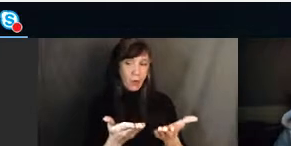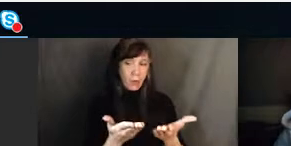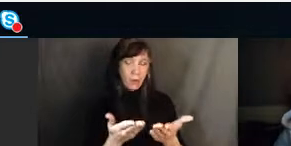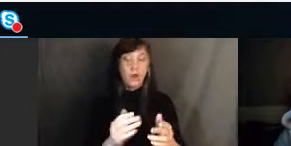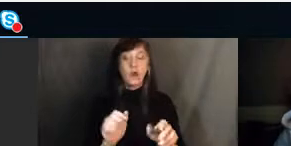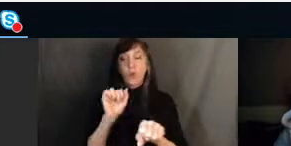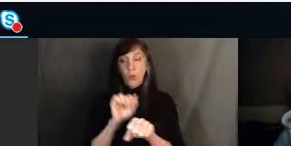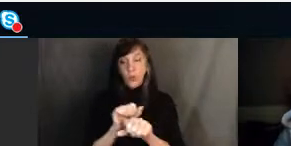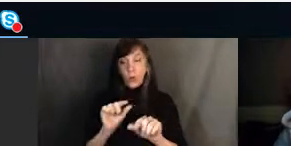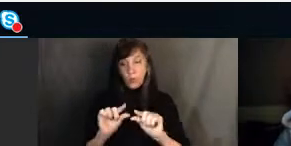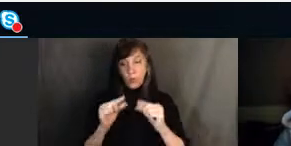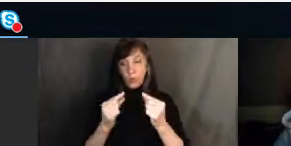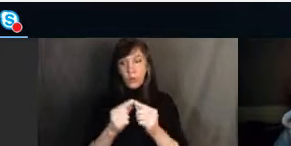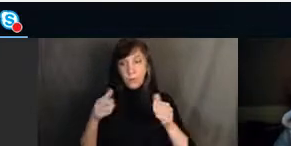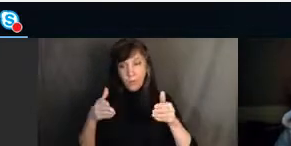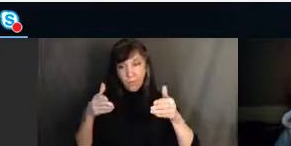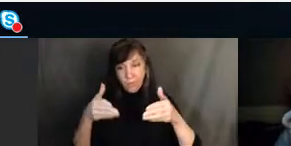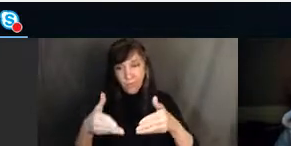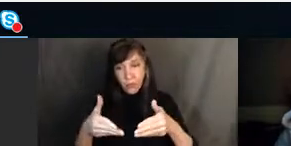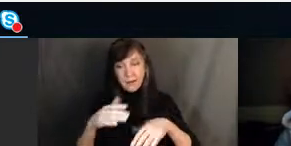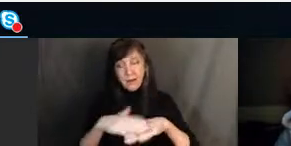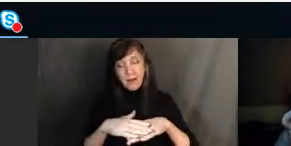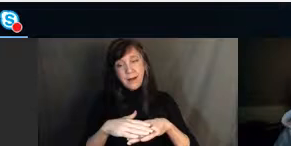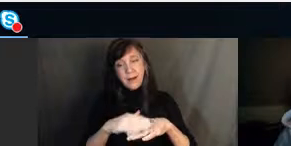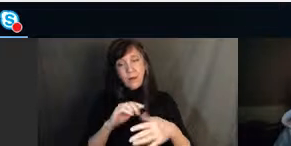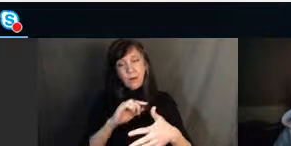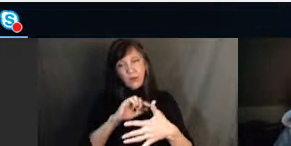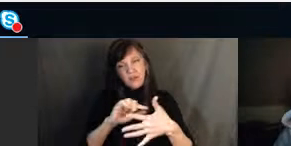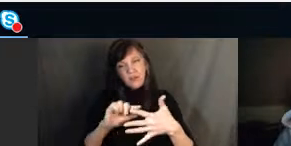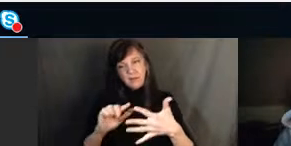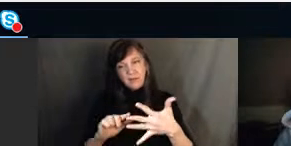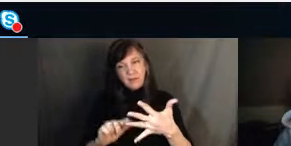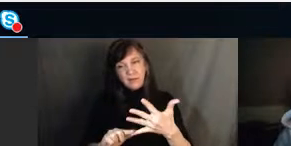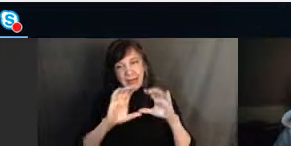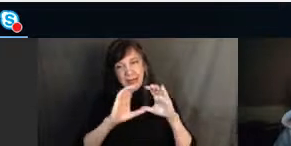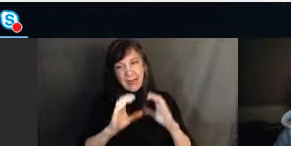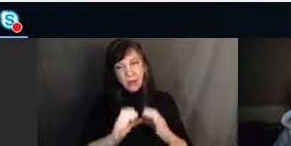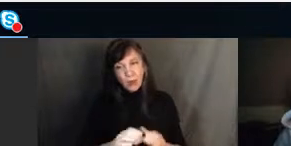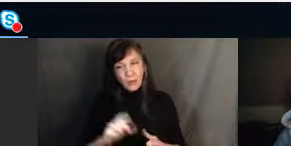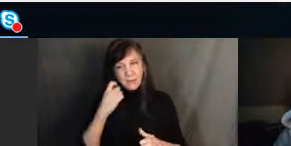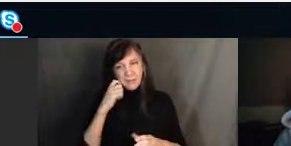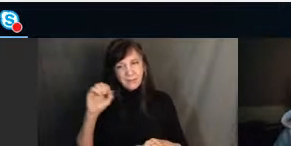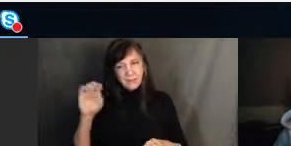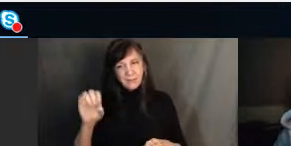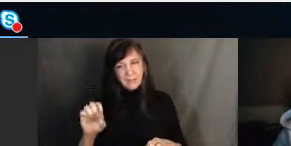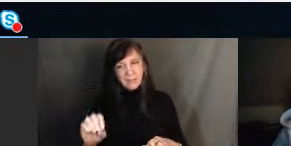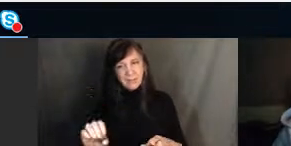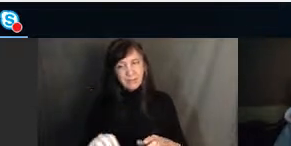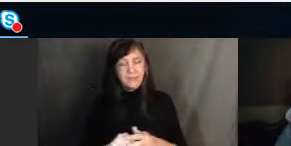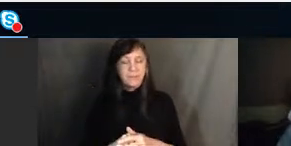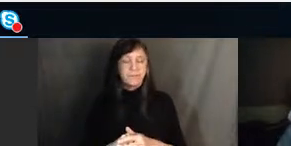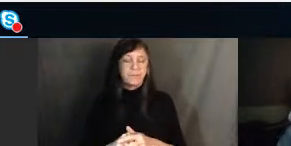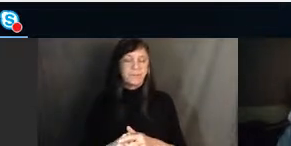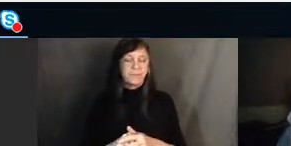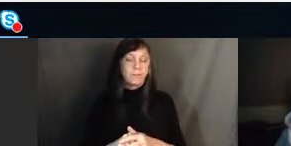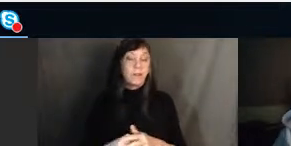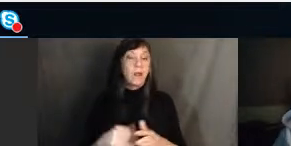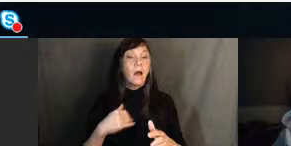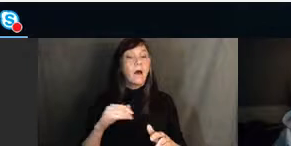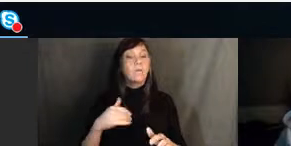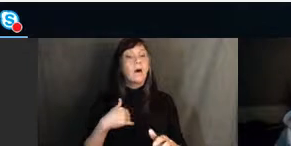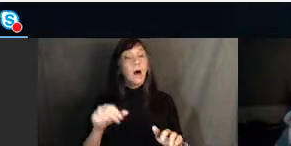only focused on just those few types of call categories. Sure. And there are other things that are happening